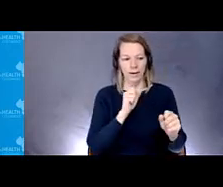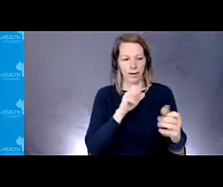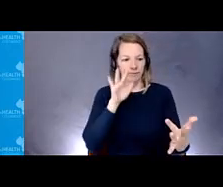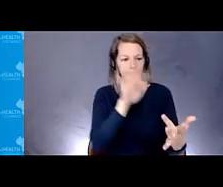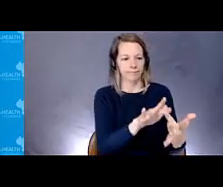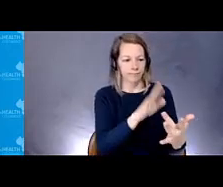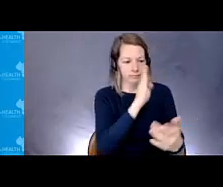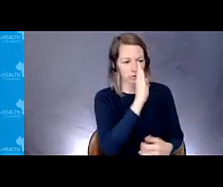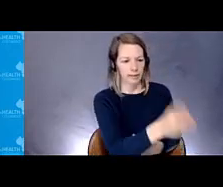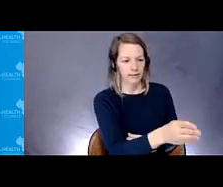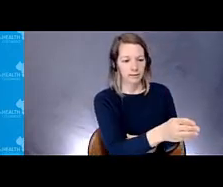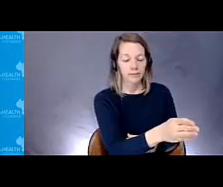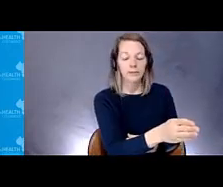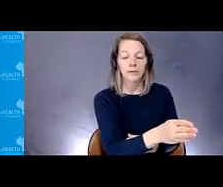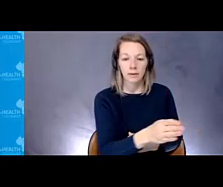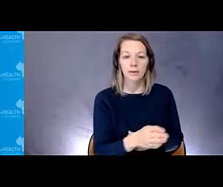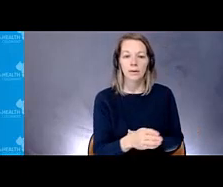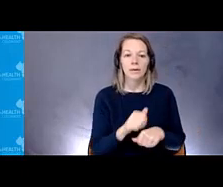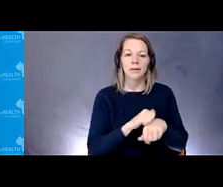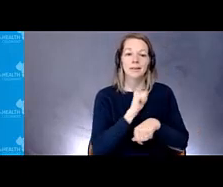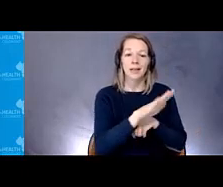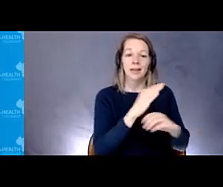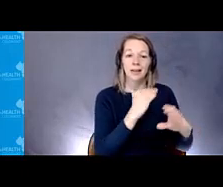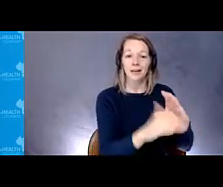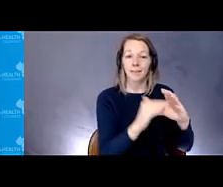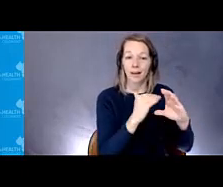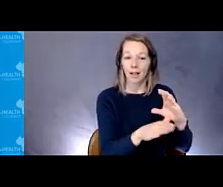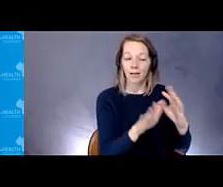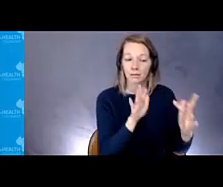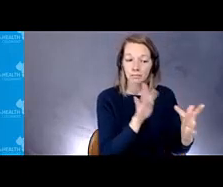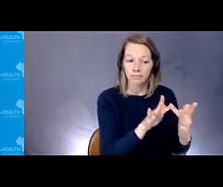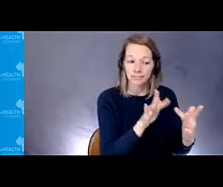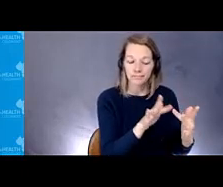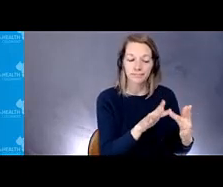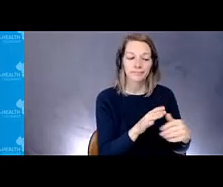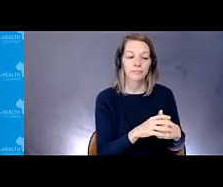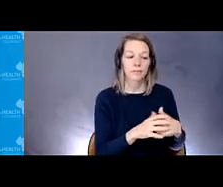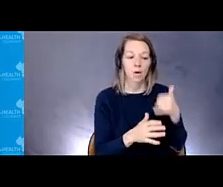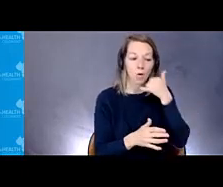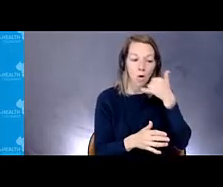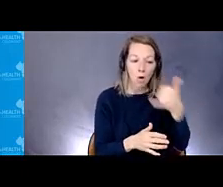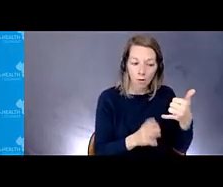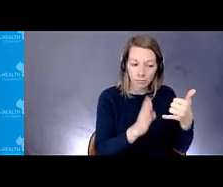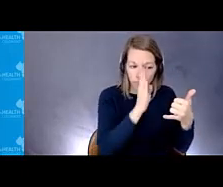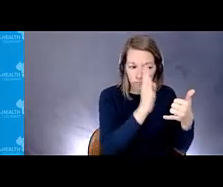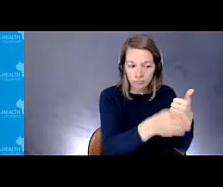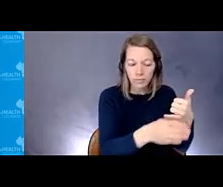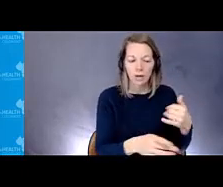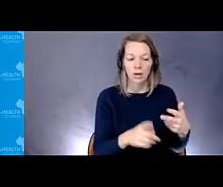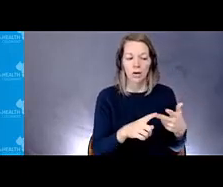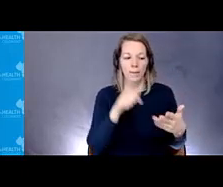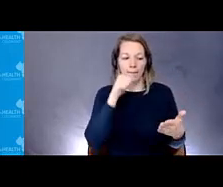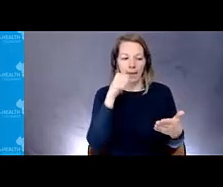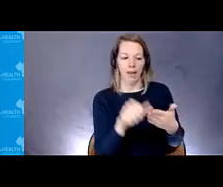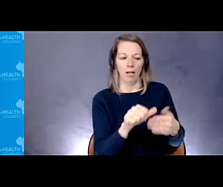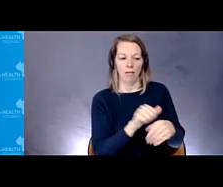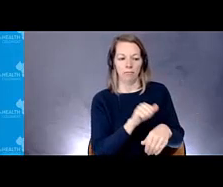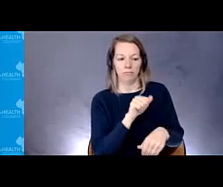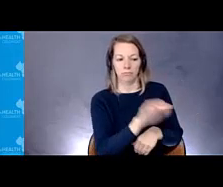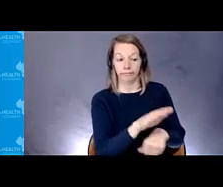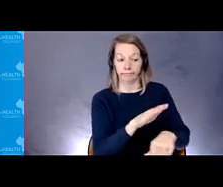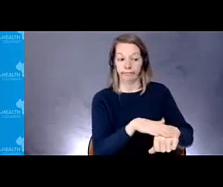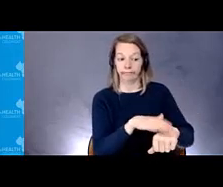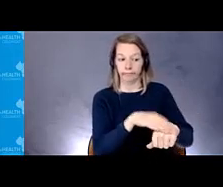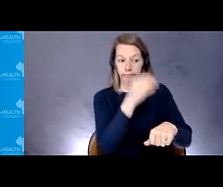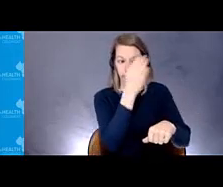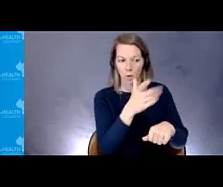as well. We'll have the opportunity to send them emails, do some direct phone calling, or send them mailers to help inform them